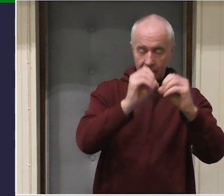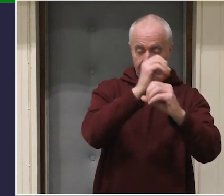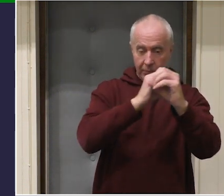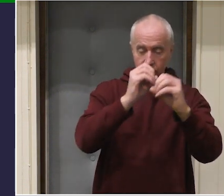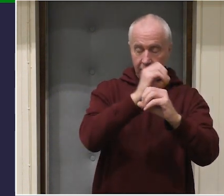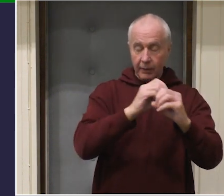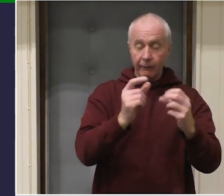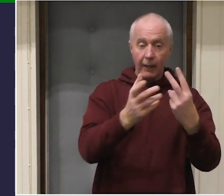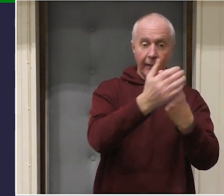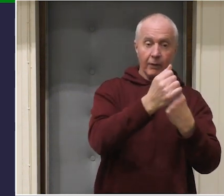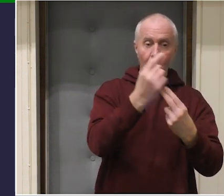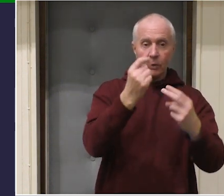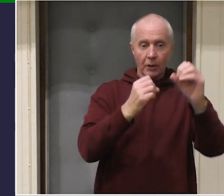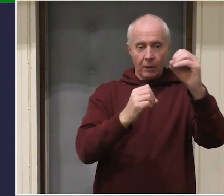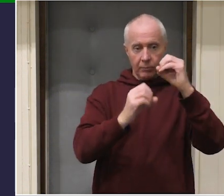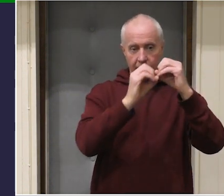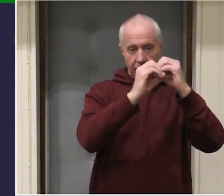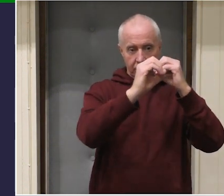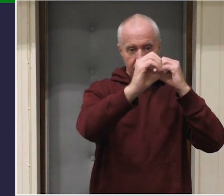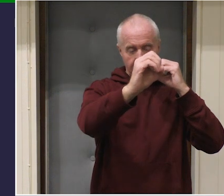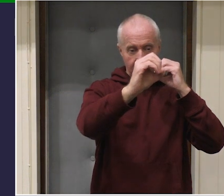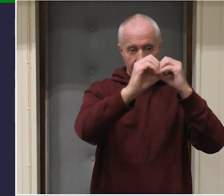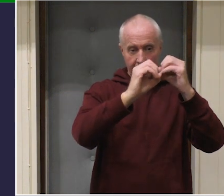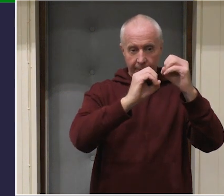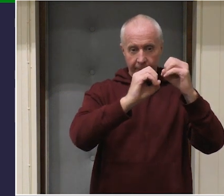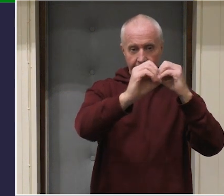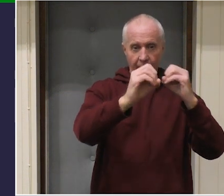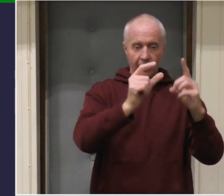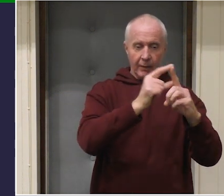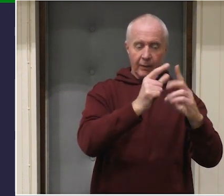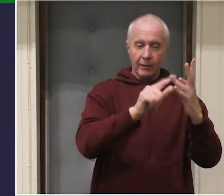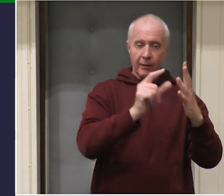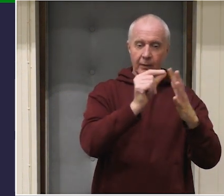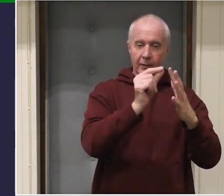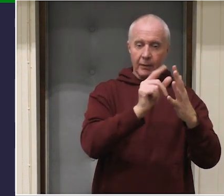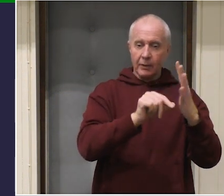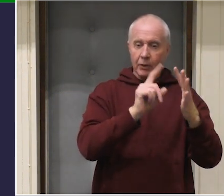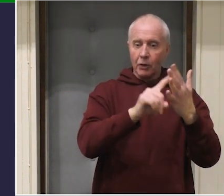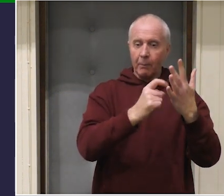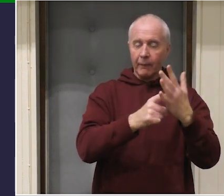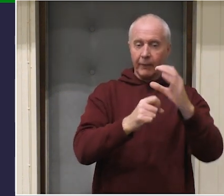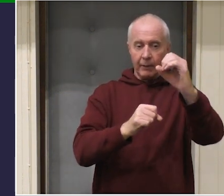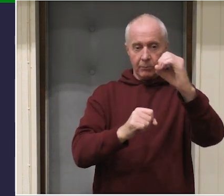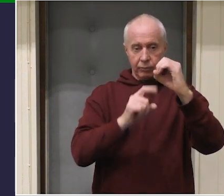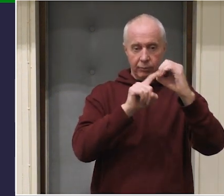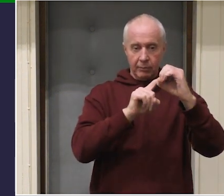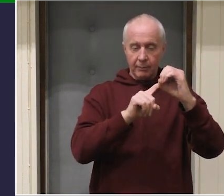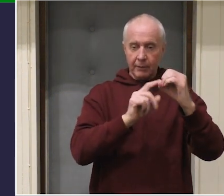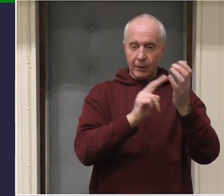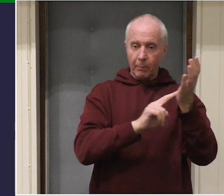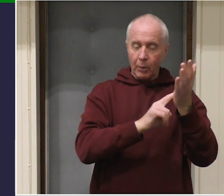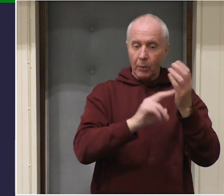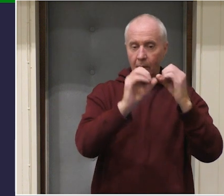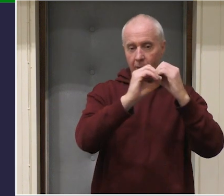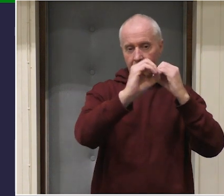star system, one star is coming towards us, the other star is going away, the Doppler effect says that the light from the star coming towards us goes to the blue, and the light